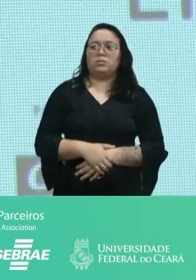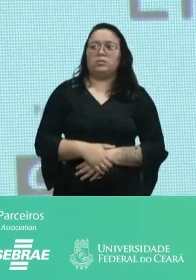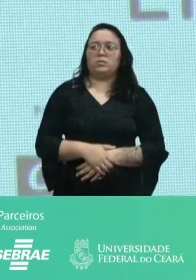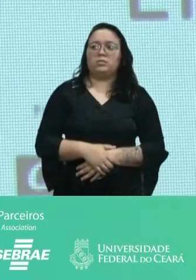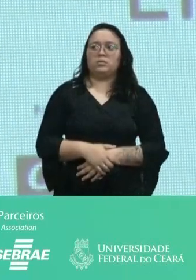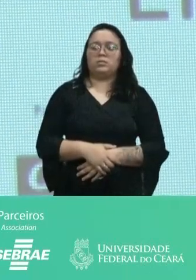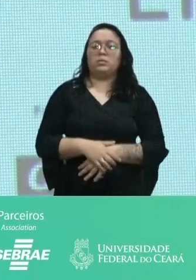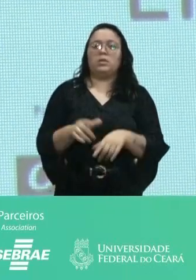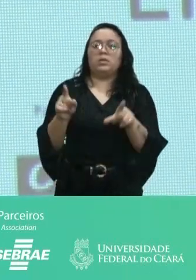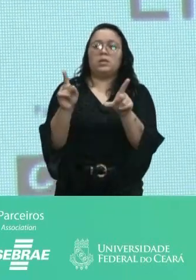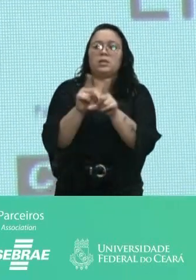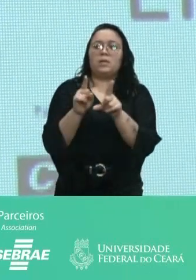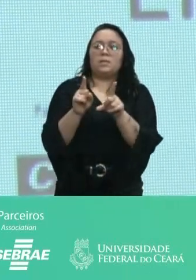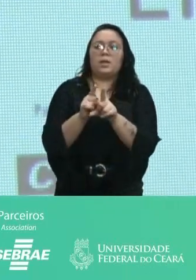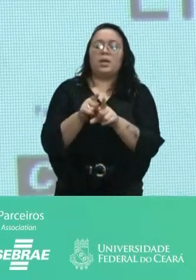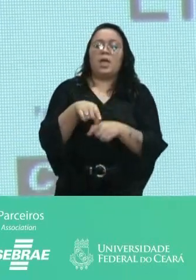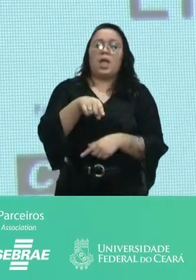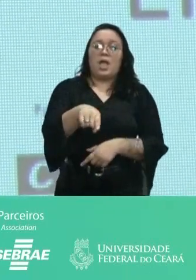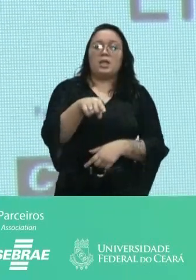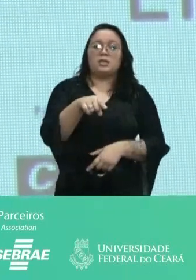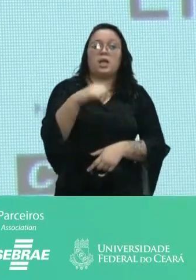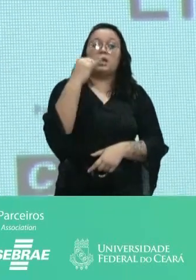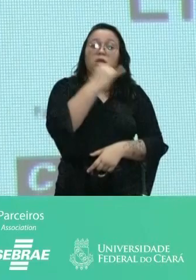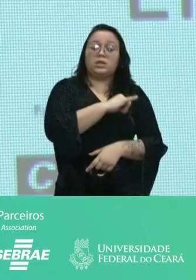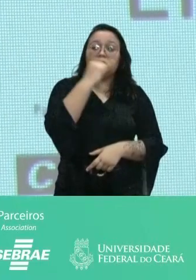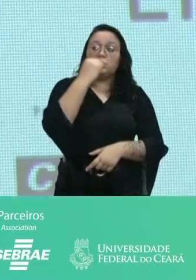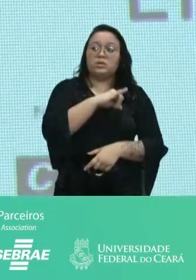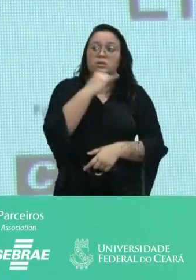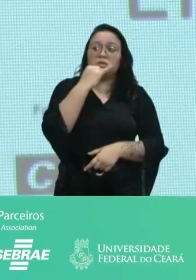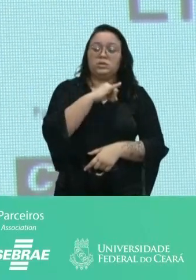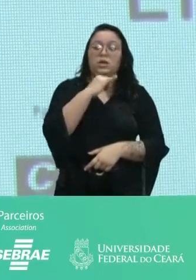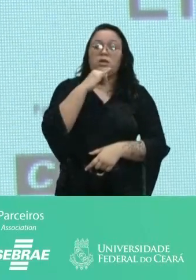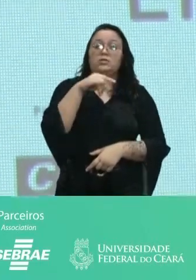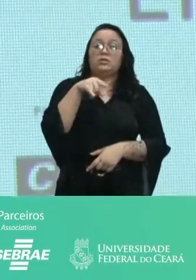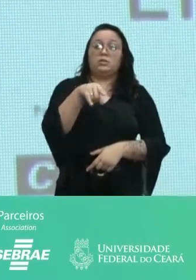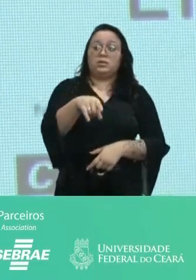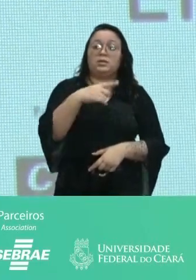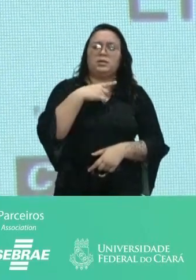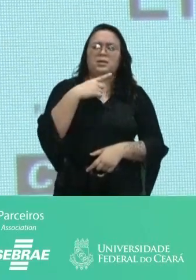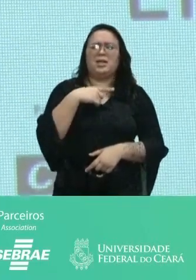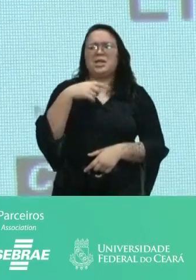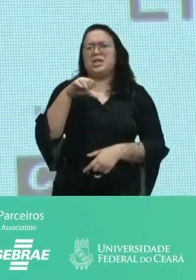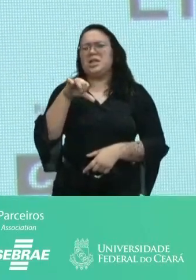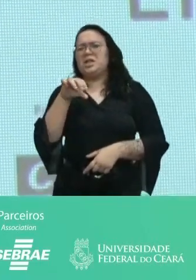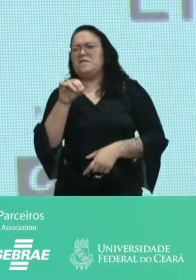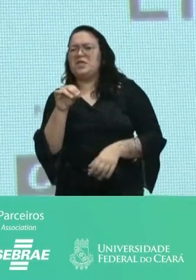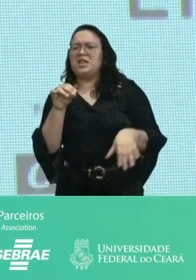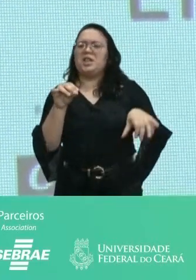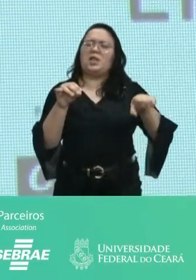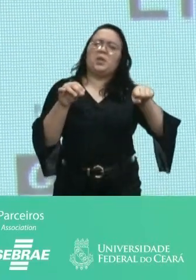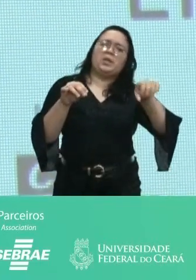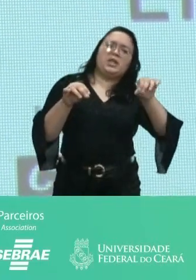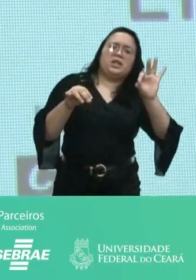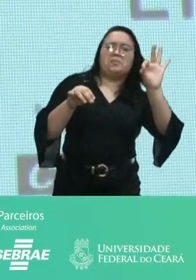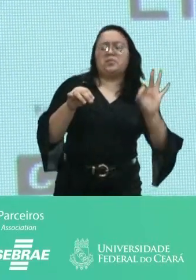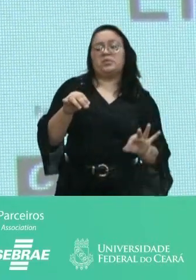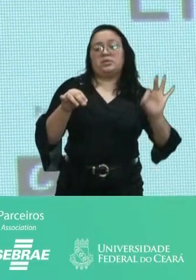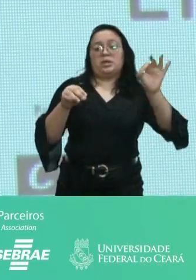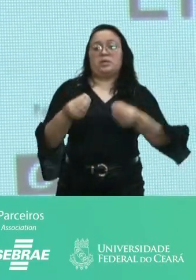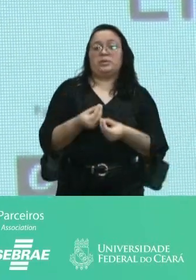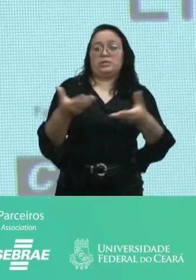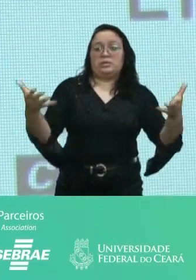because in the case of nuclear energy, of course, France has 80-90%